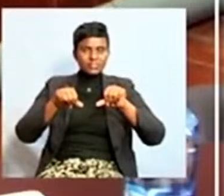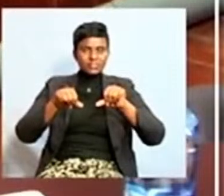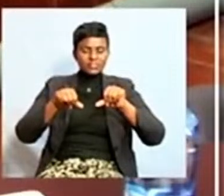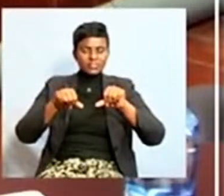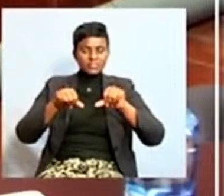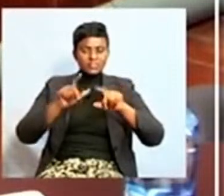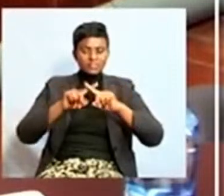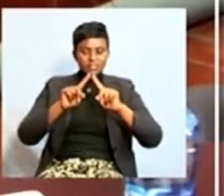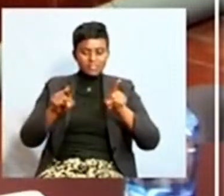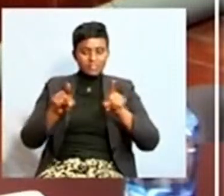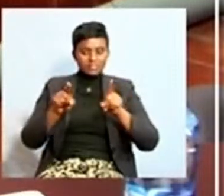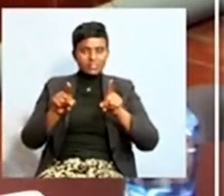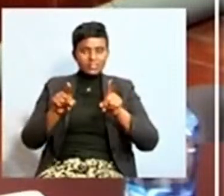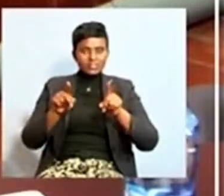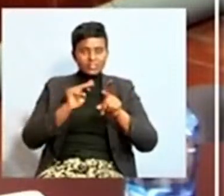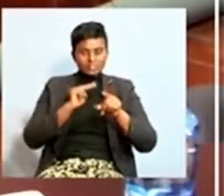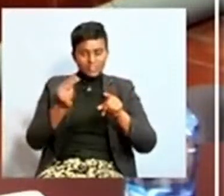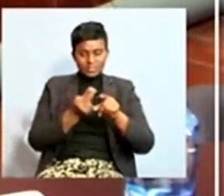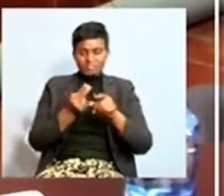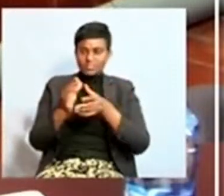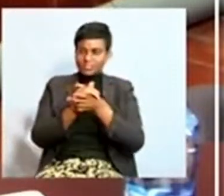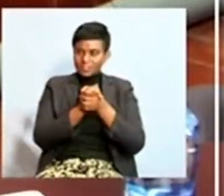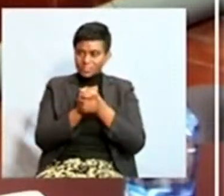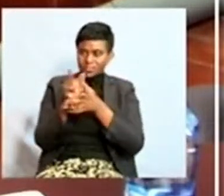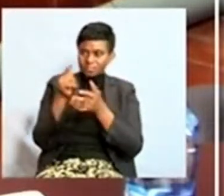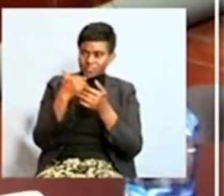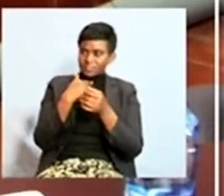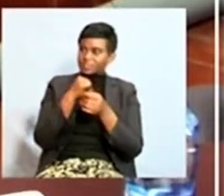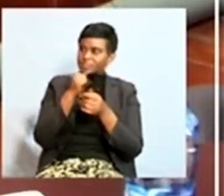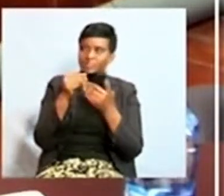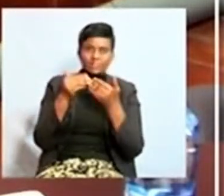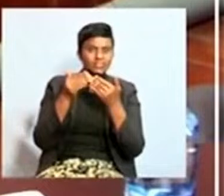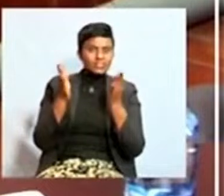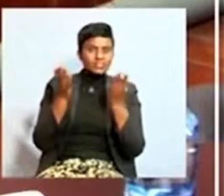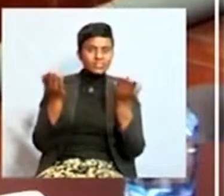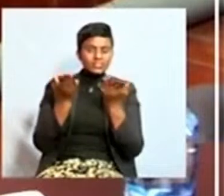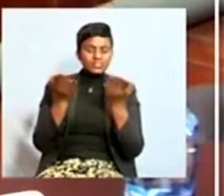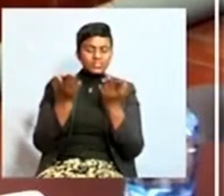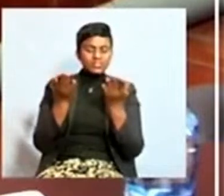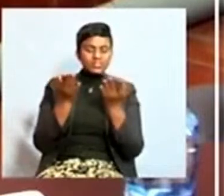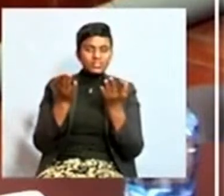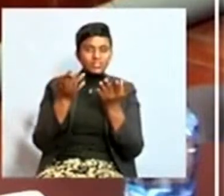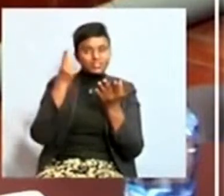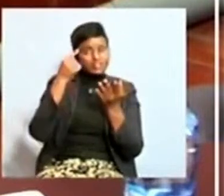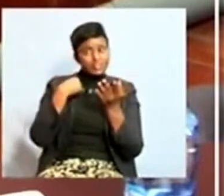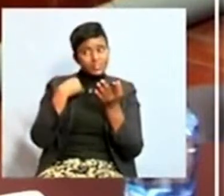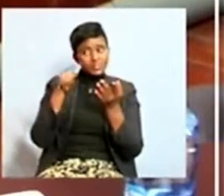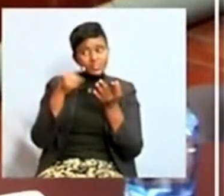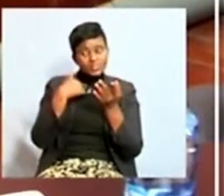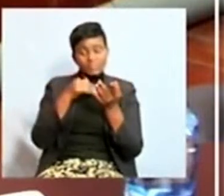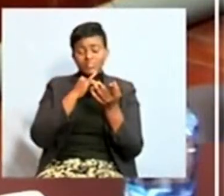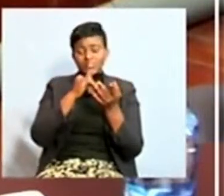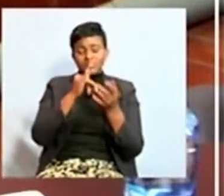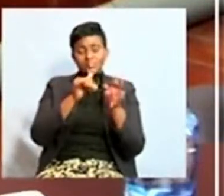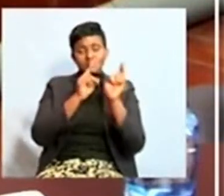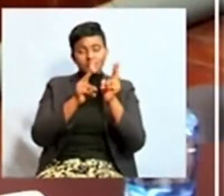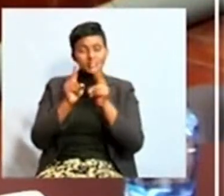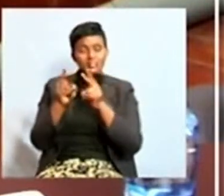But as a corporation, you haven't come out. For me, you haven't answered.